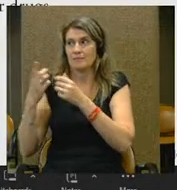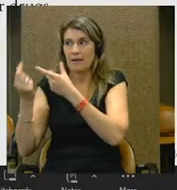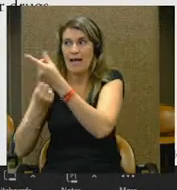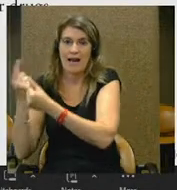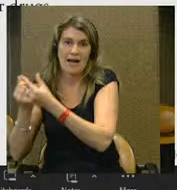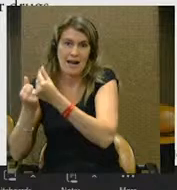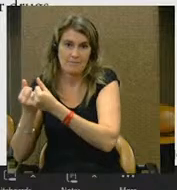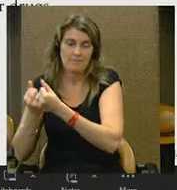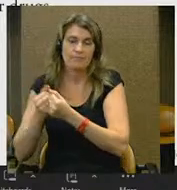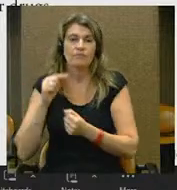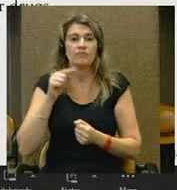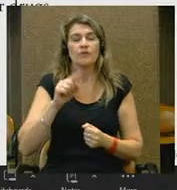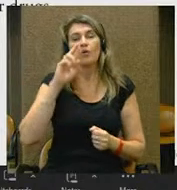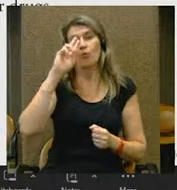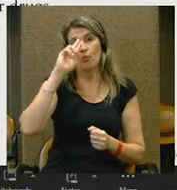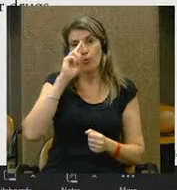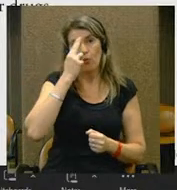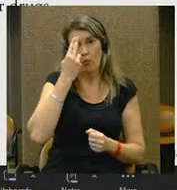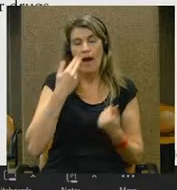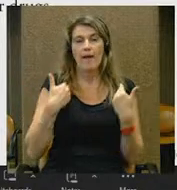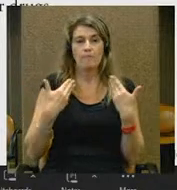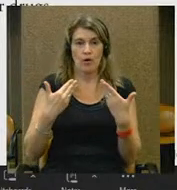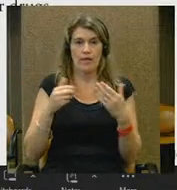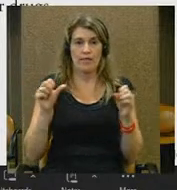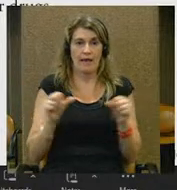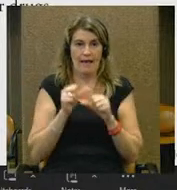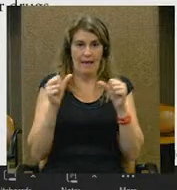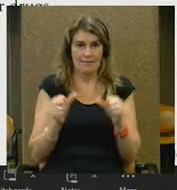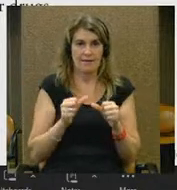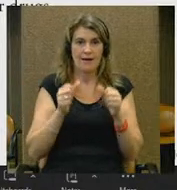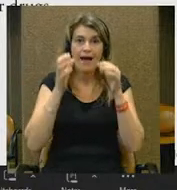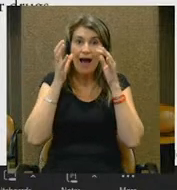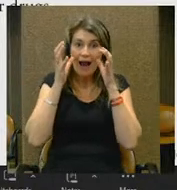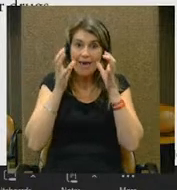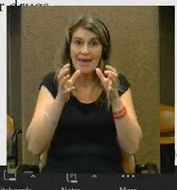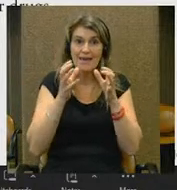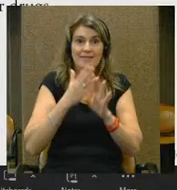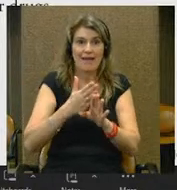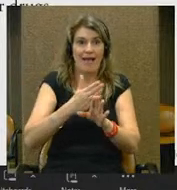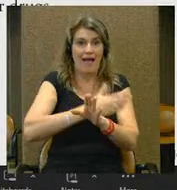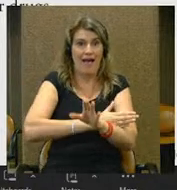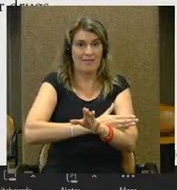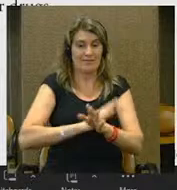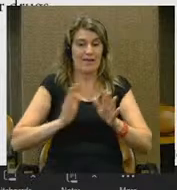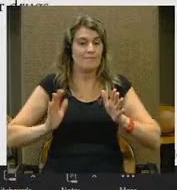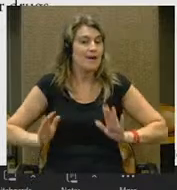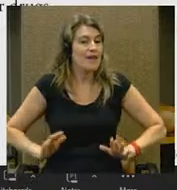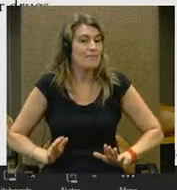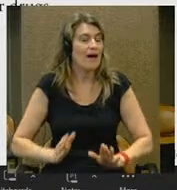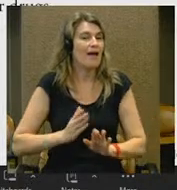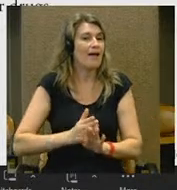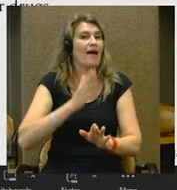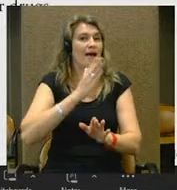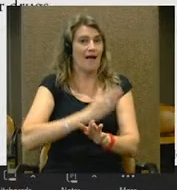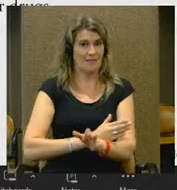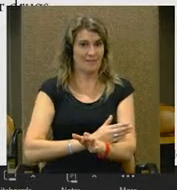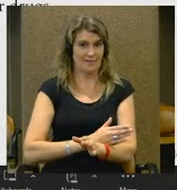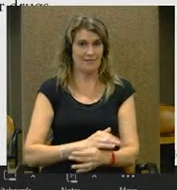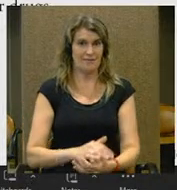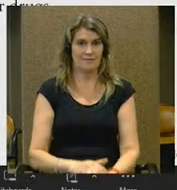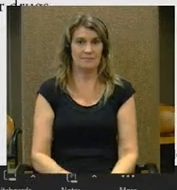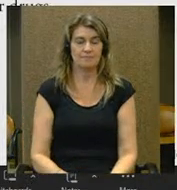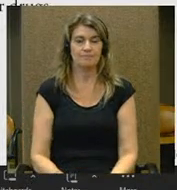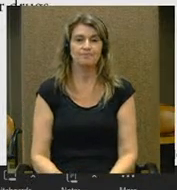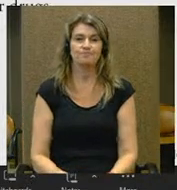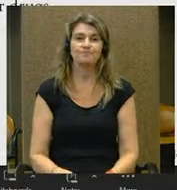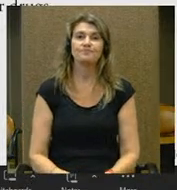up early warning systems so you can begin monitoring whether or not synthetic opioids like fentanyl are hitting these markets. So one thing you want to do